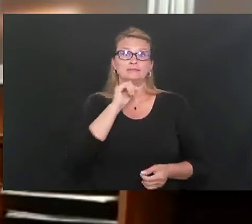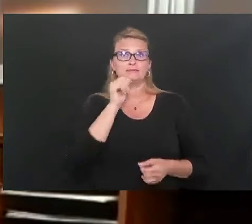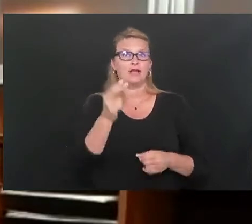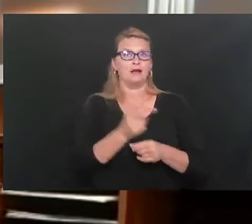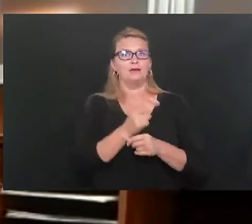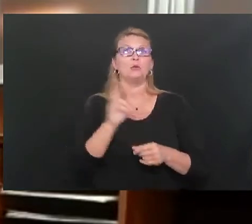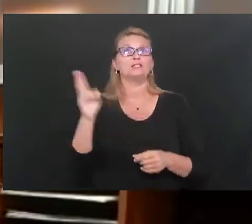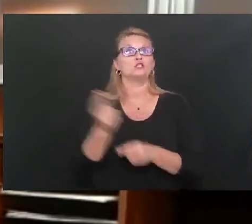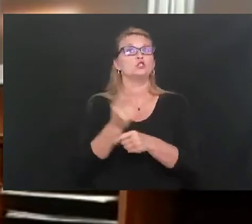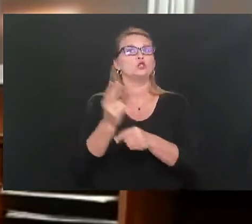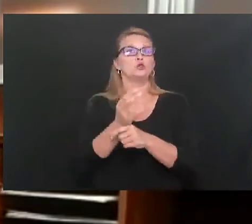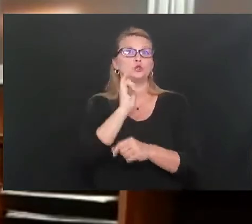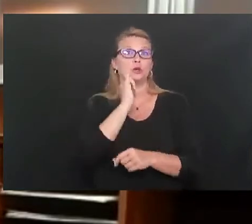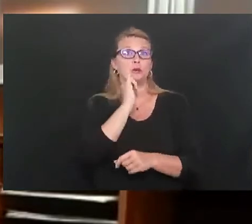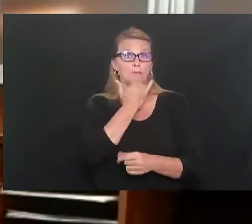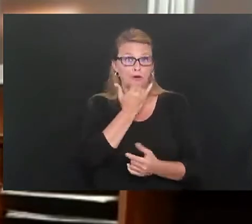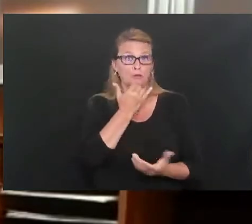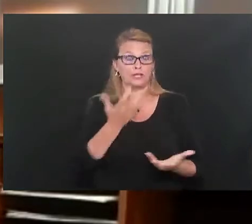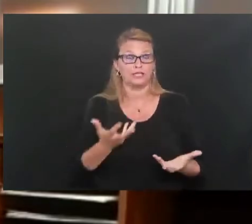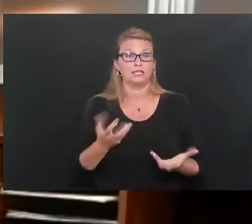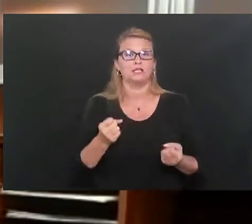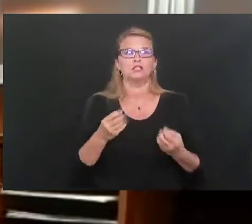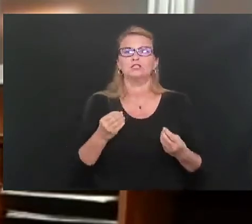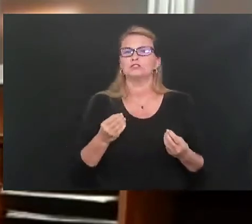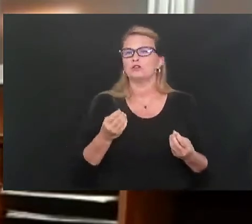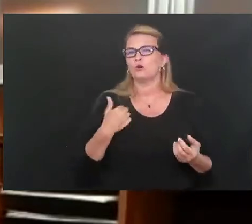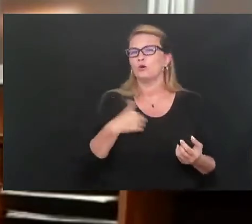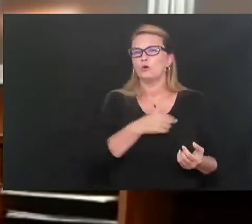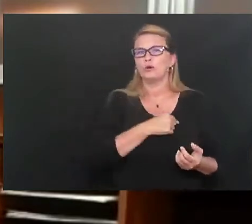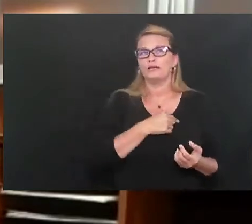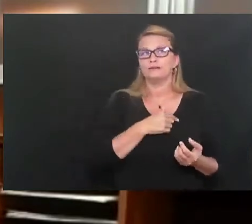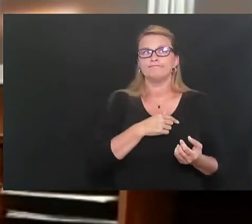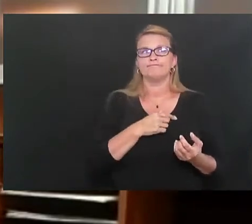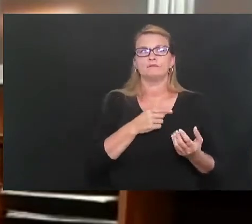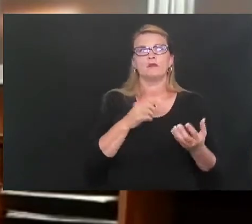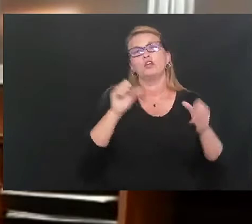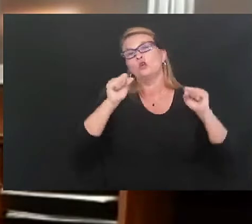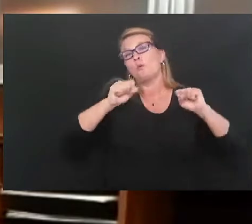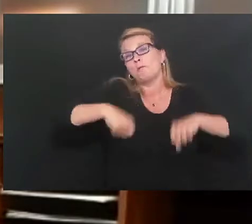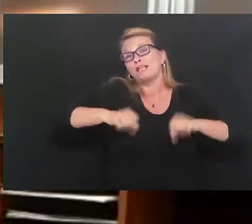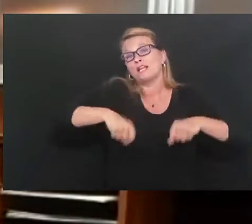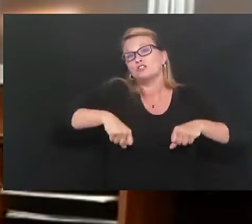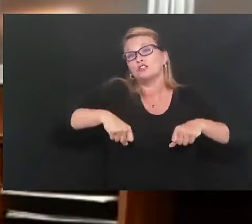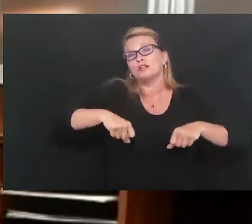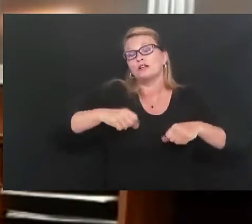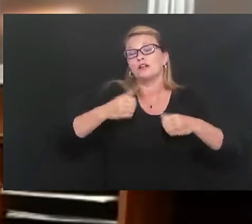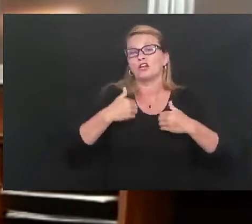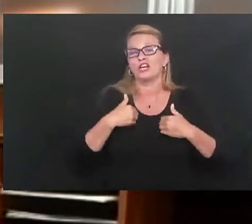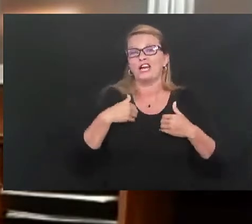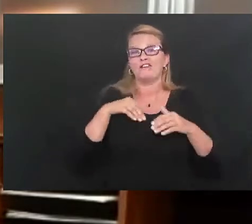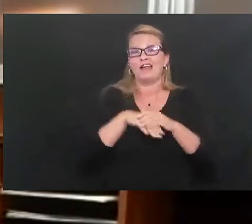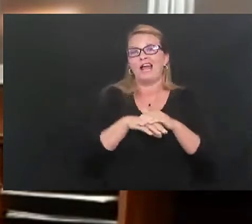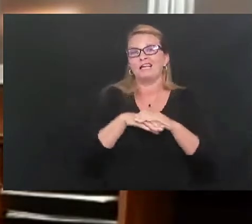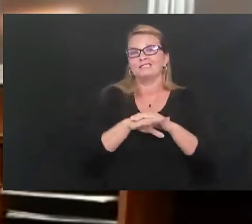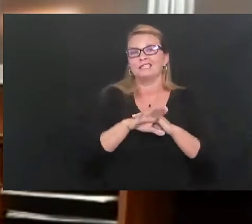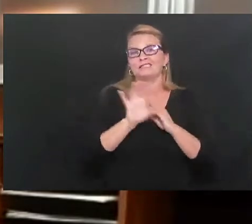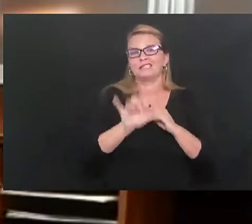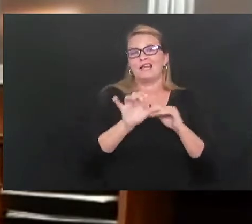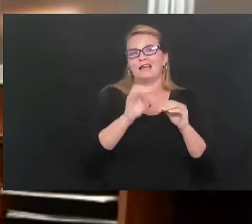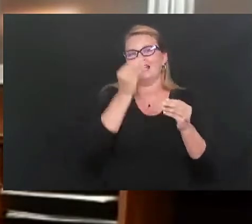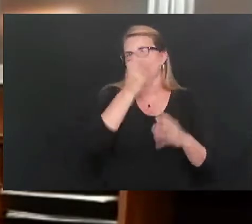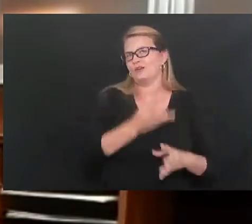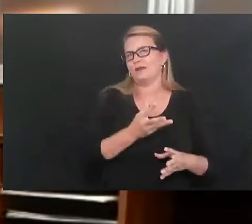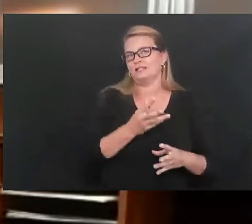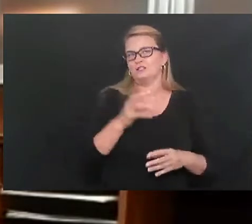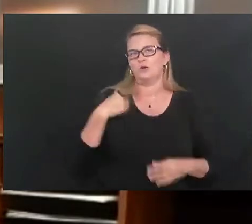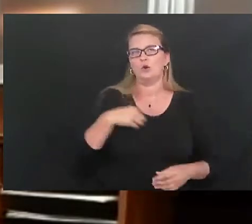was sent out to everyone that potentially could have had their information in the MAC system accessed. Workforce is